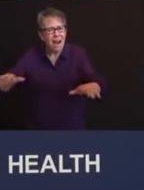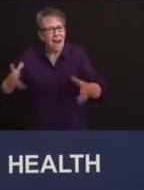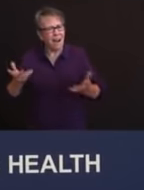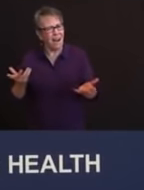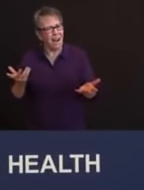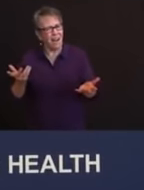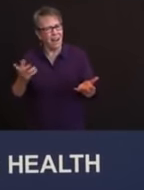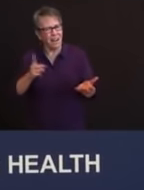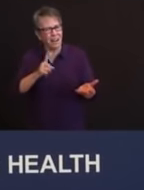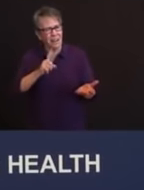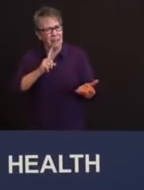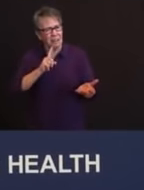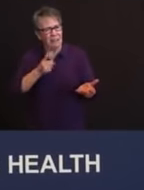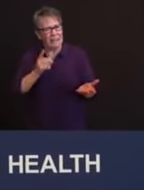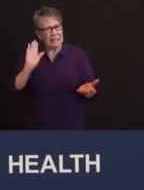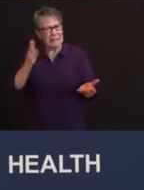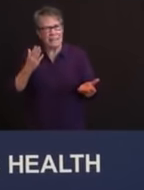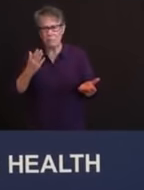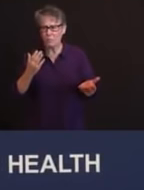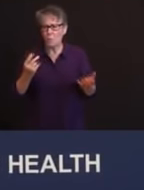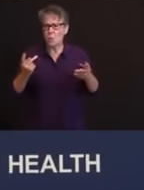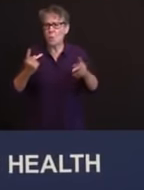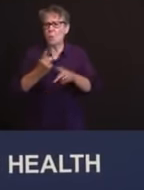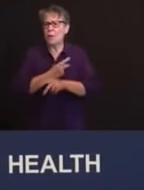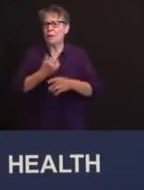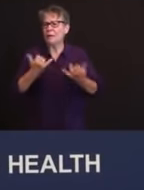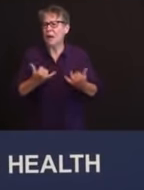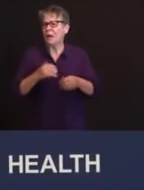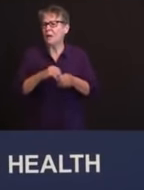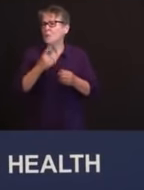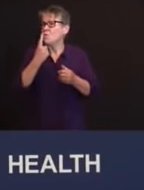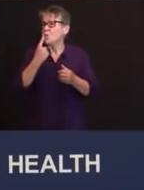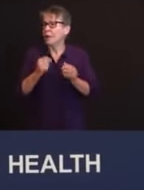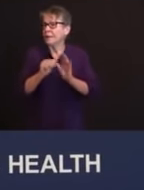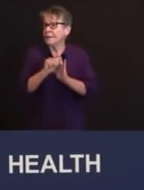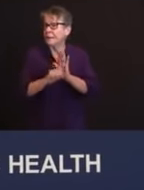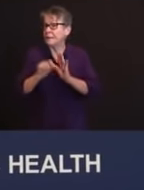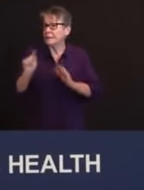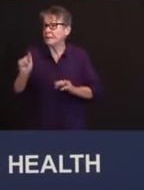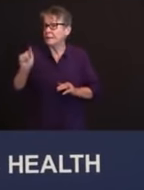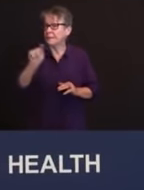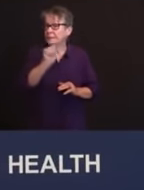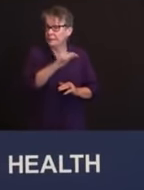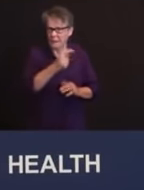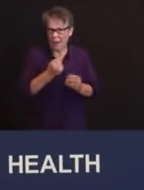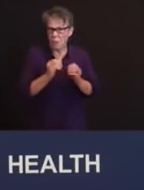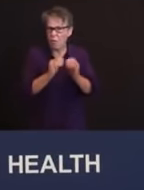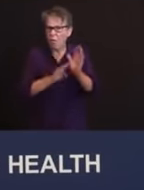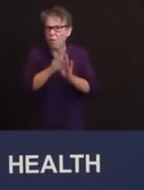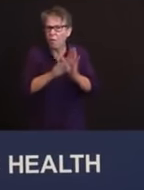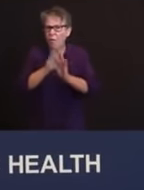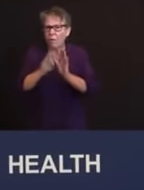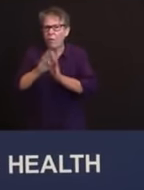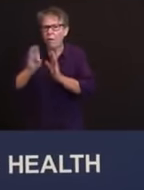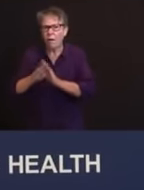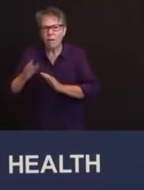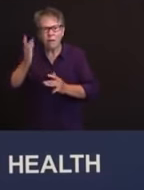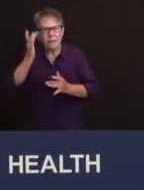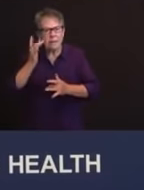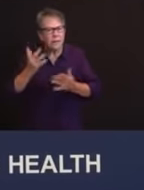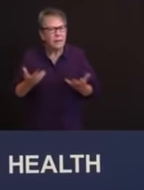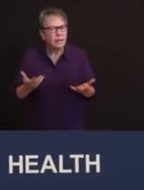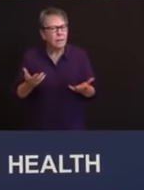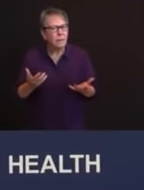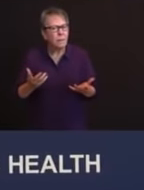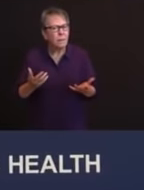states. Yep. So I'm hoping that the pressure builds, and I'm hoping New Jerseyans, again, the more we can speak with one voice, Democrats and Republicans, the